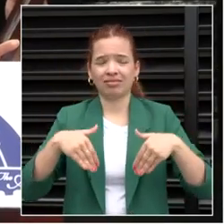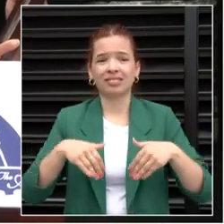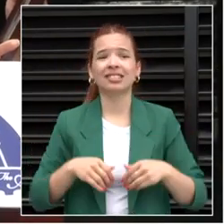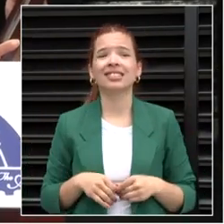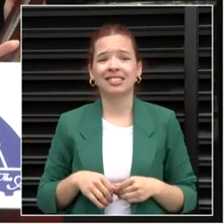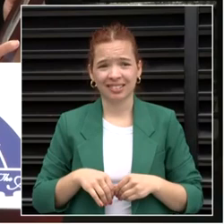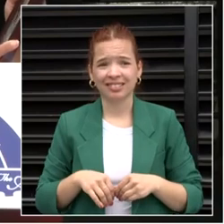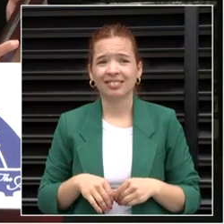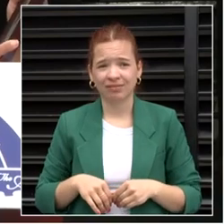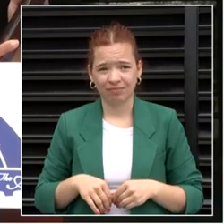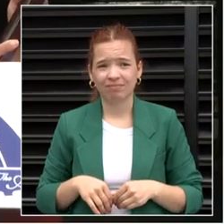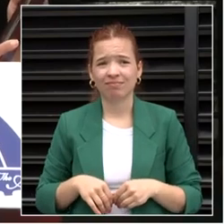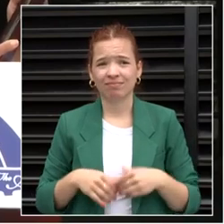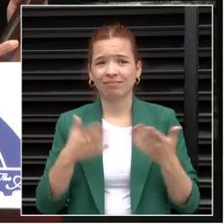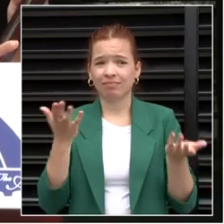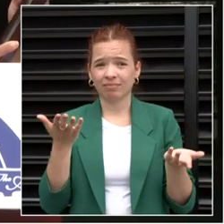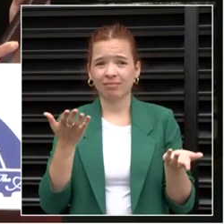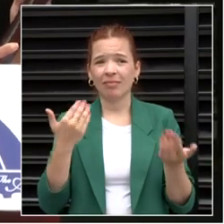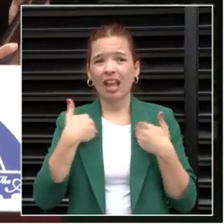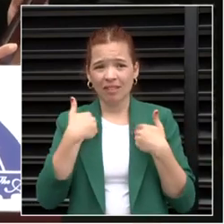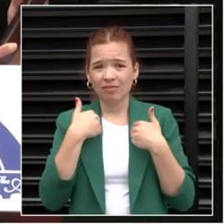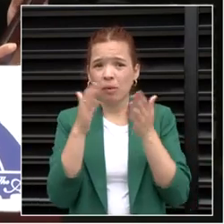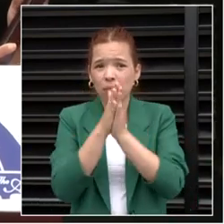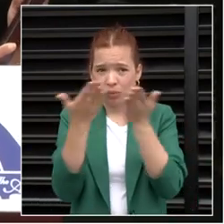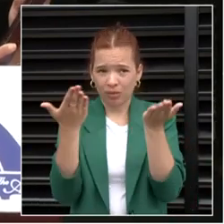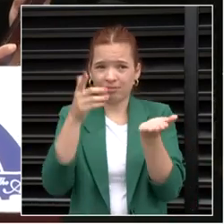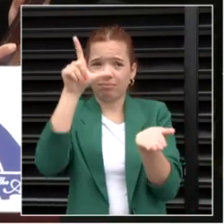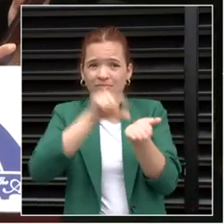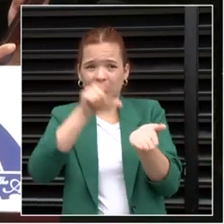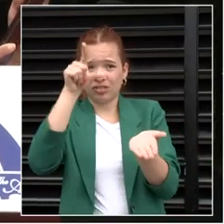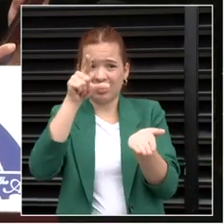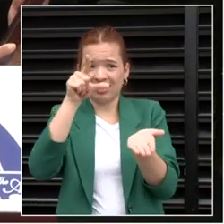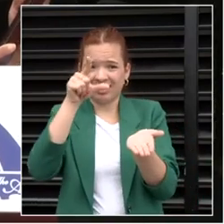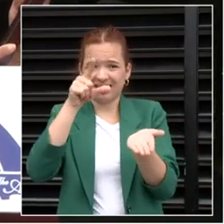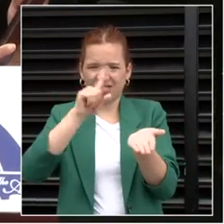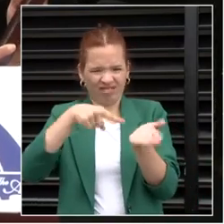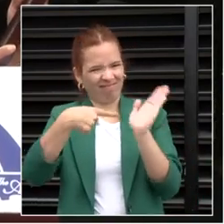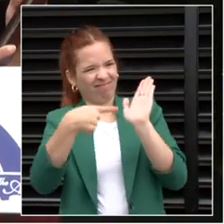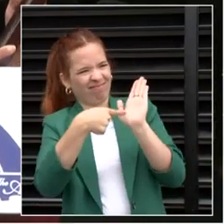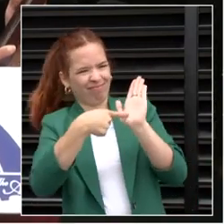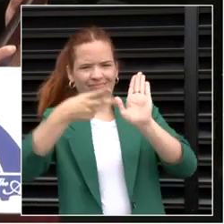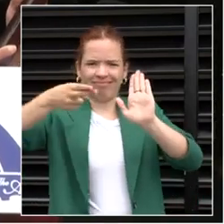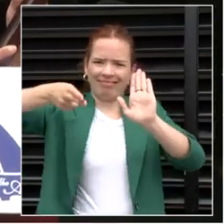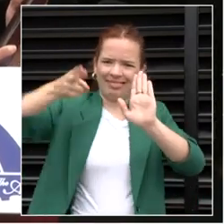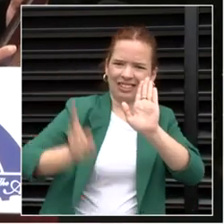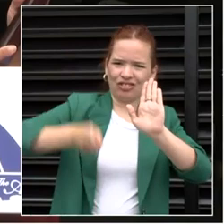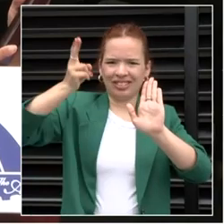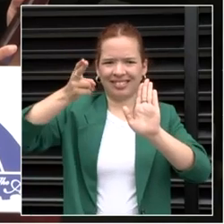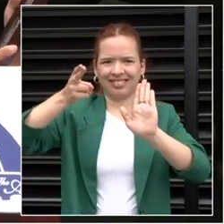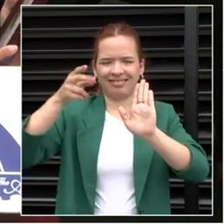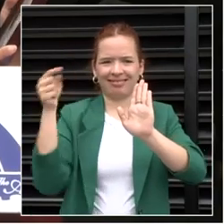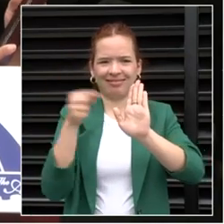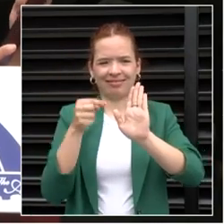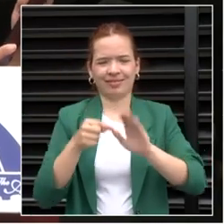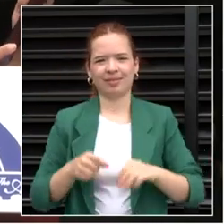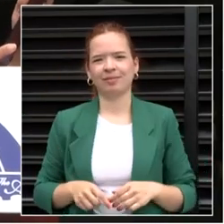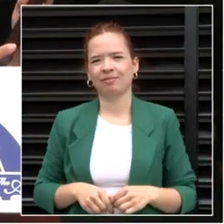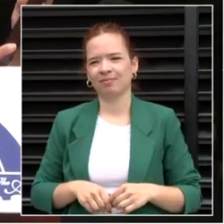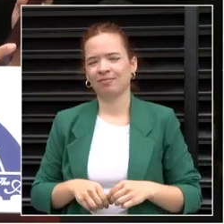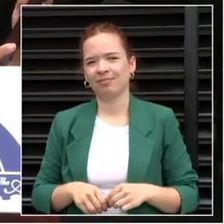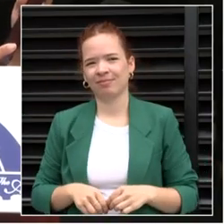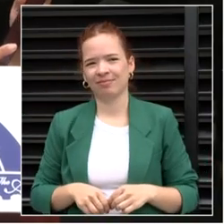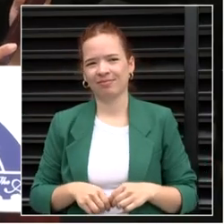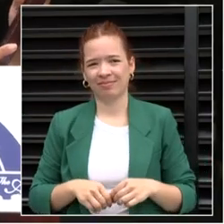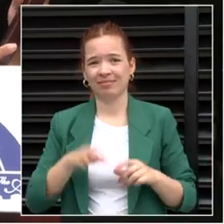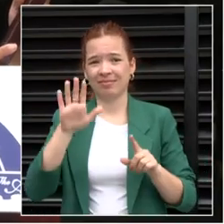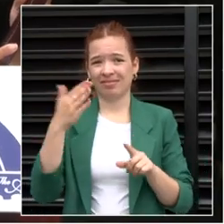coffee table book documenting their rich history. And finally, after 18 months of an eerie silence